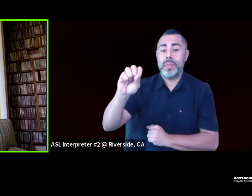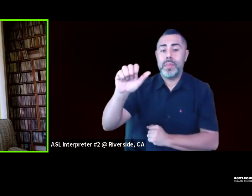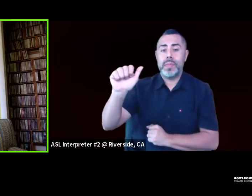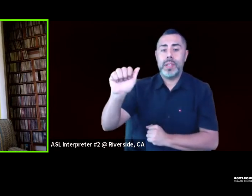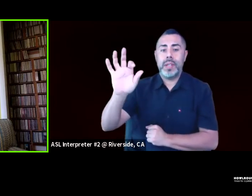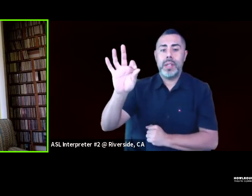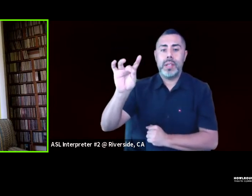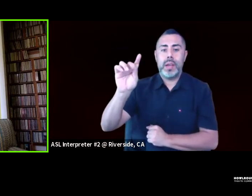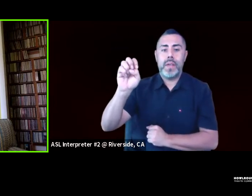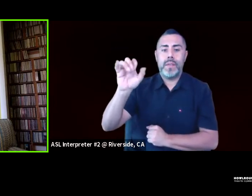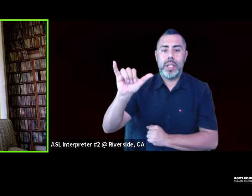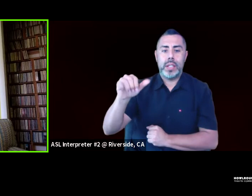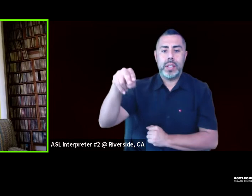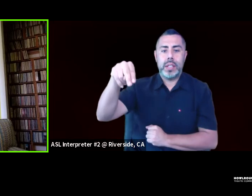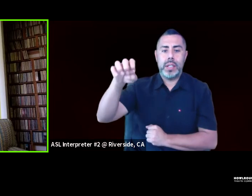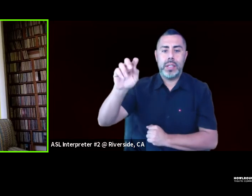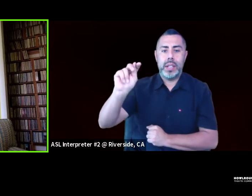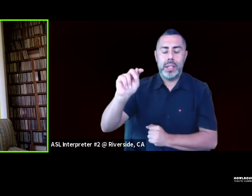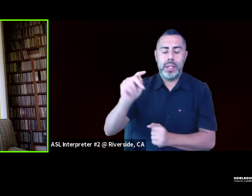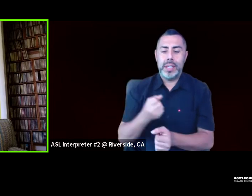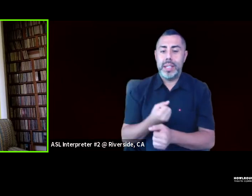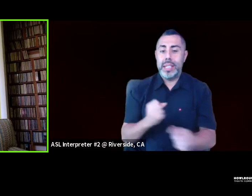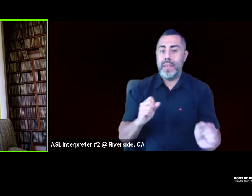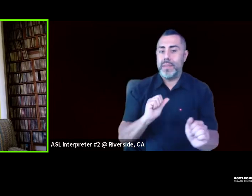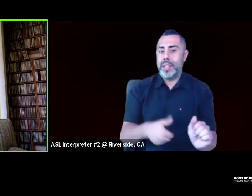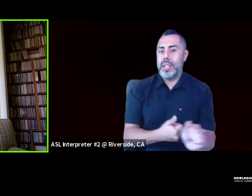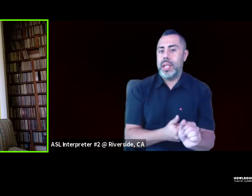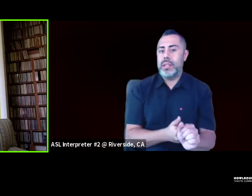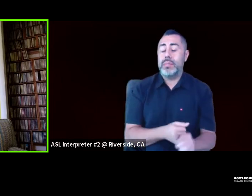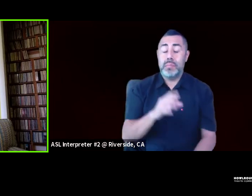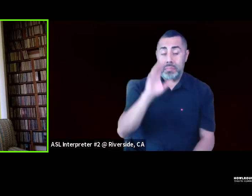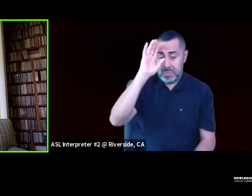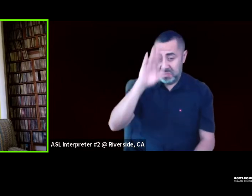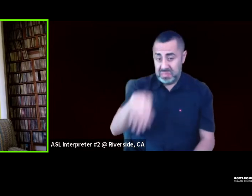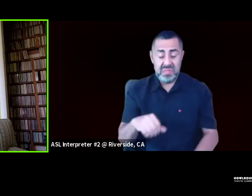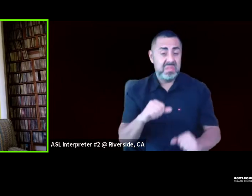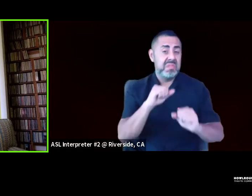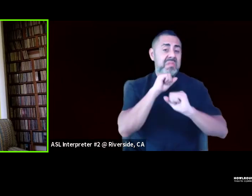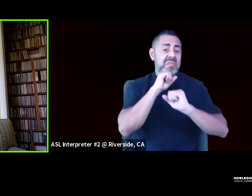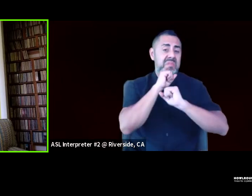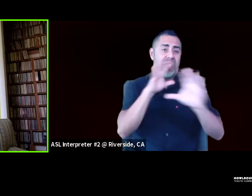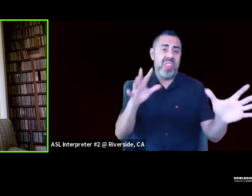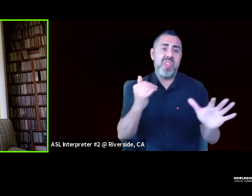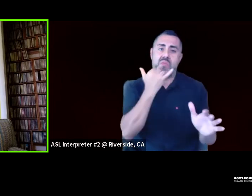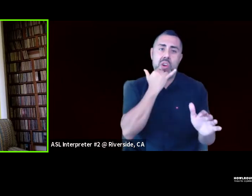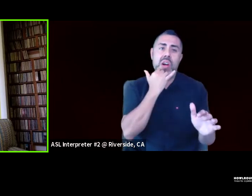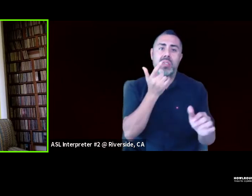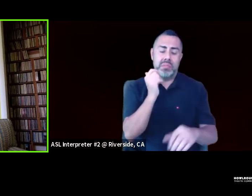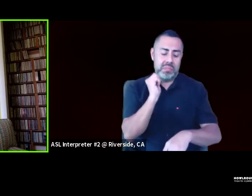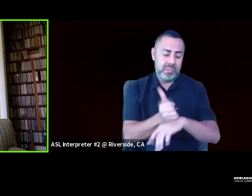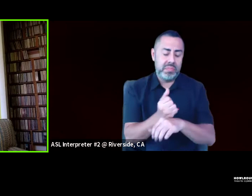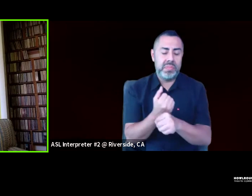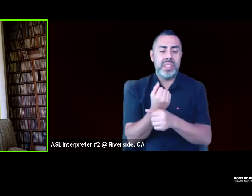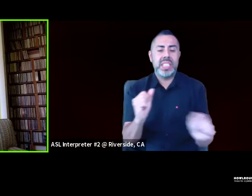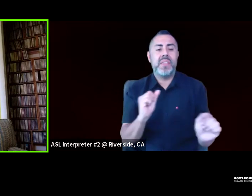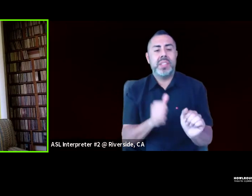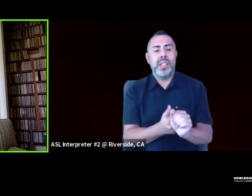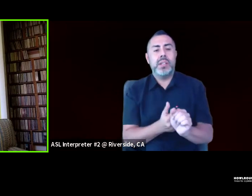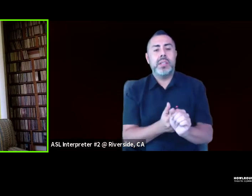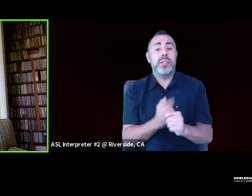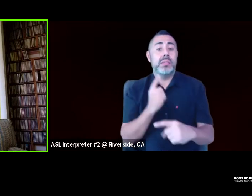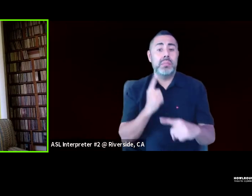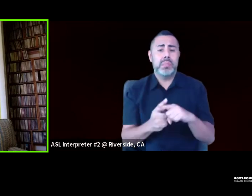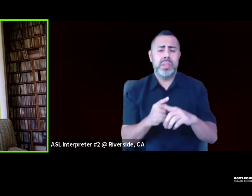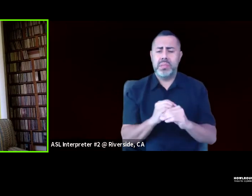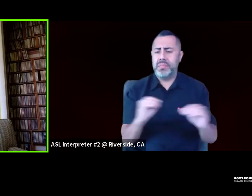There is nothing wrong with having a safety net, and no shame in using a safety